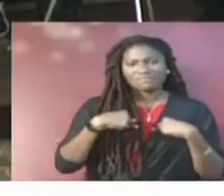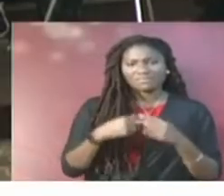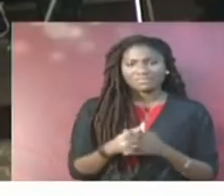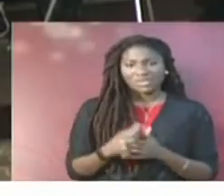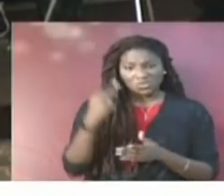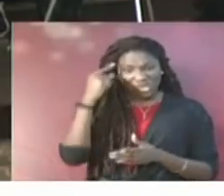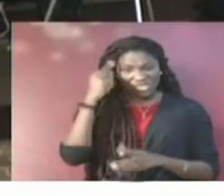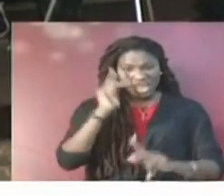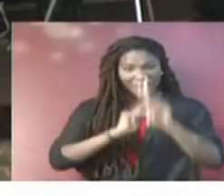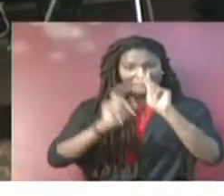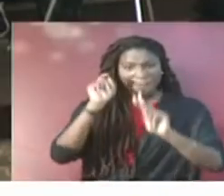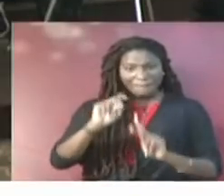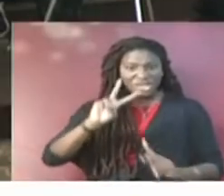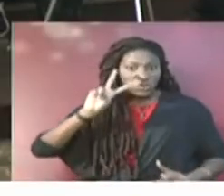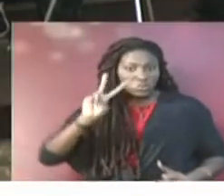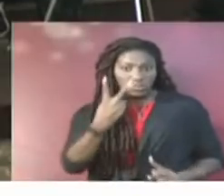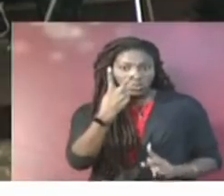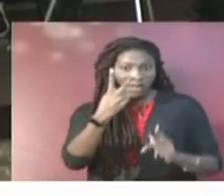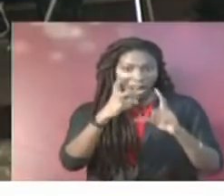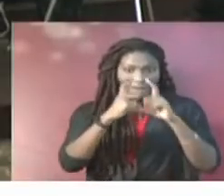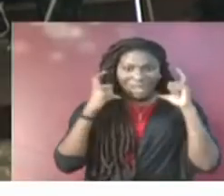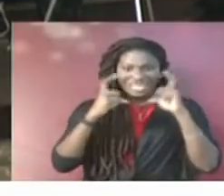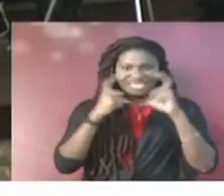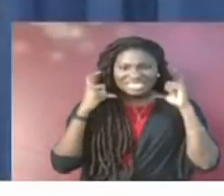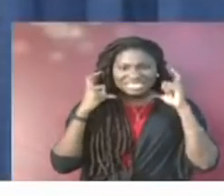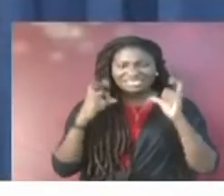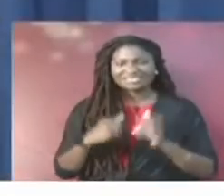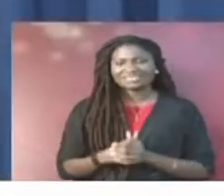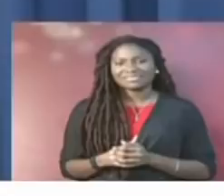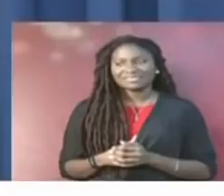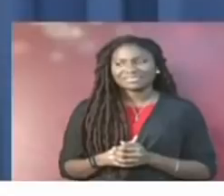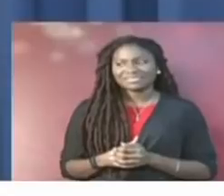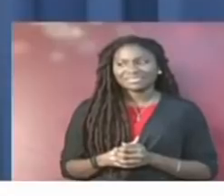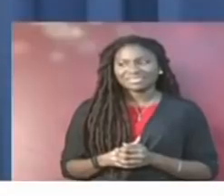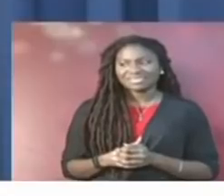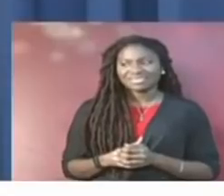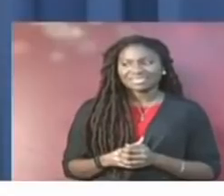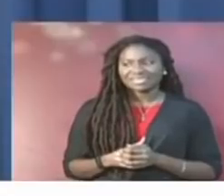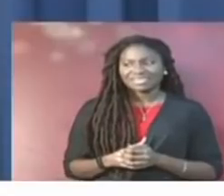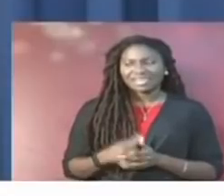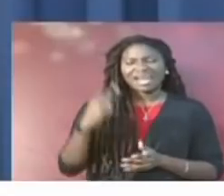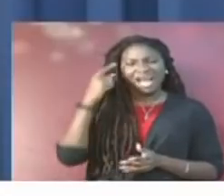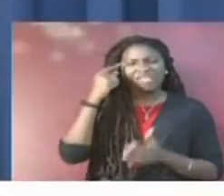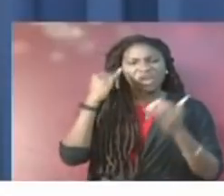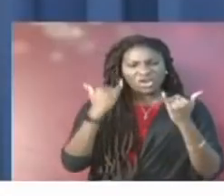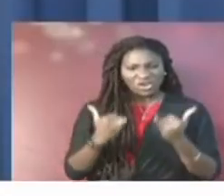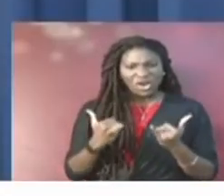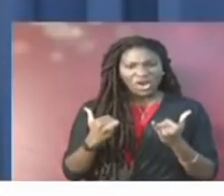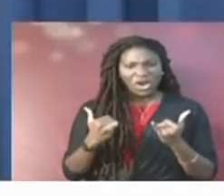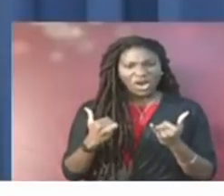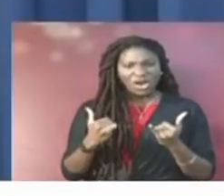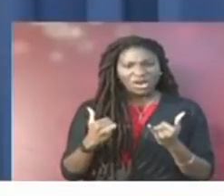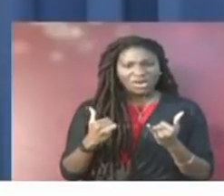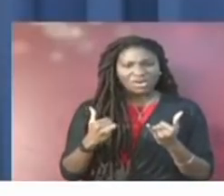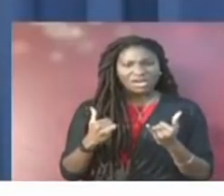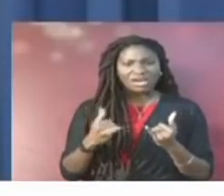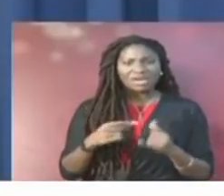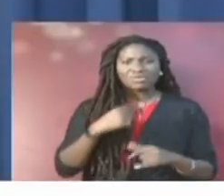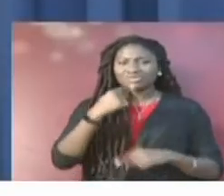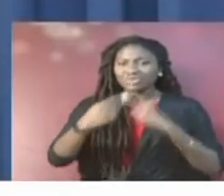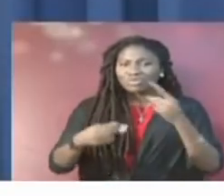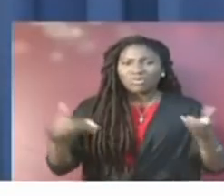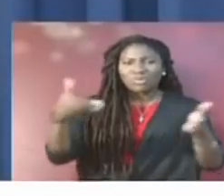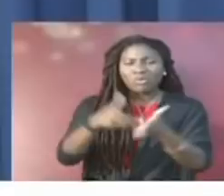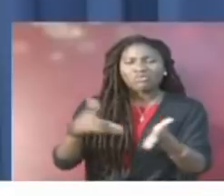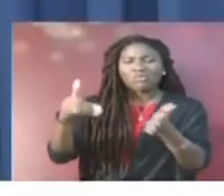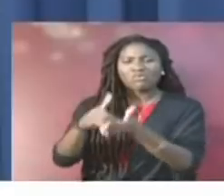or just use their personal? I think we have been at it for about a year and a half, close to, in the world. The 6 simple things that we have been saying over